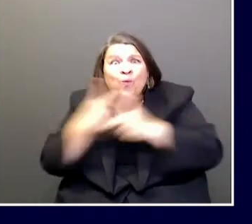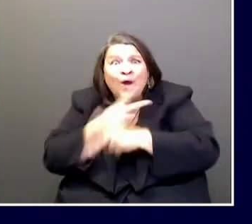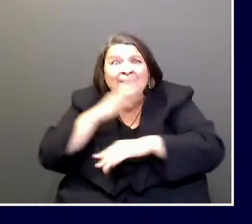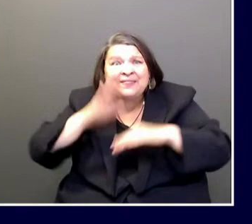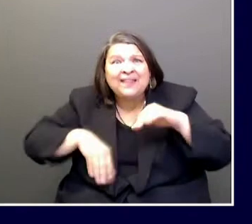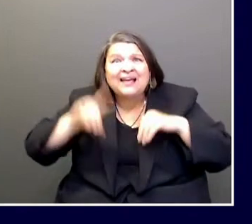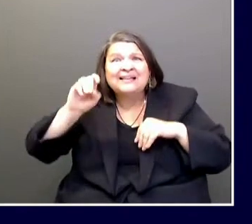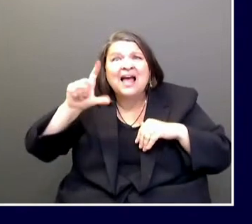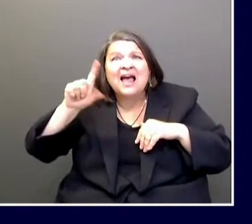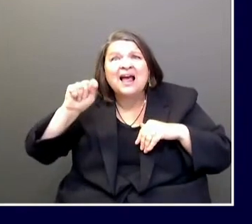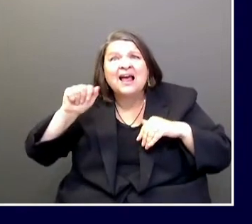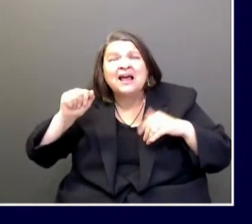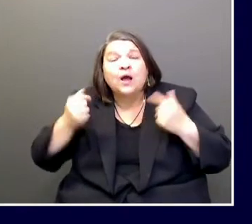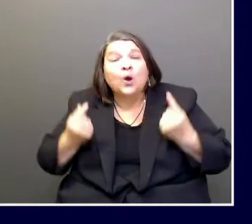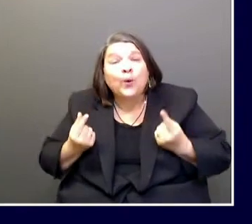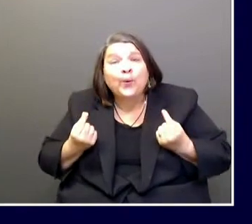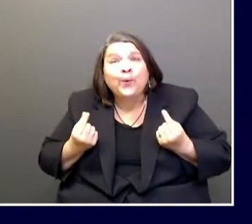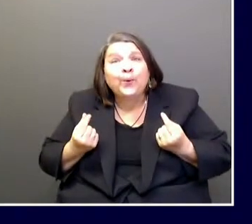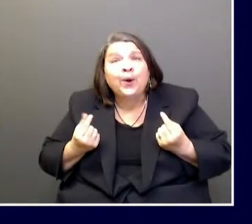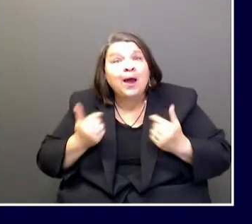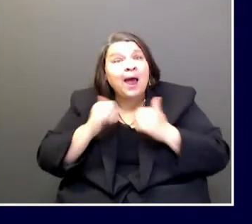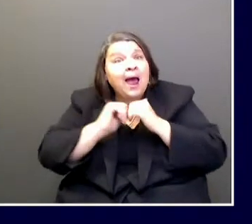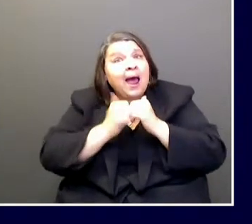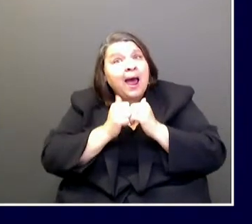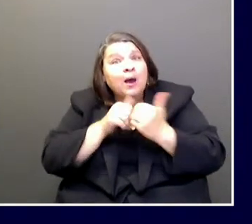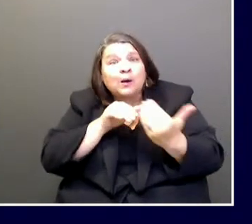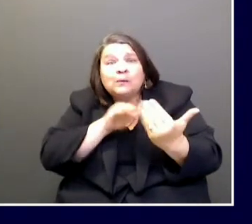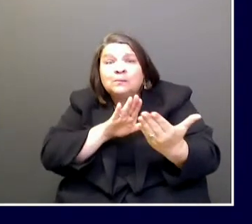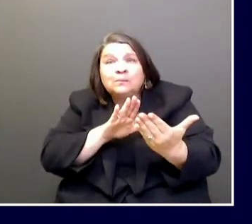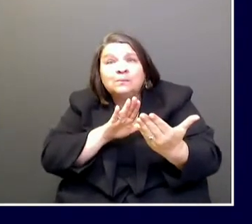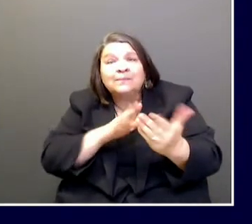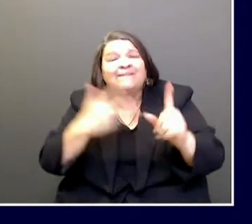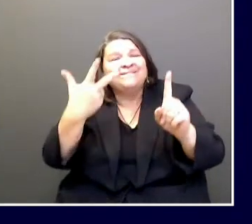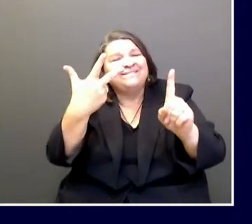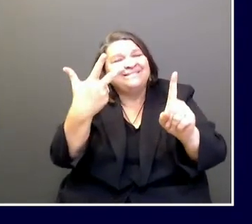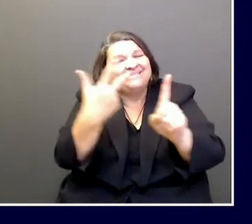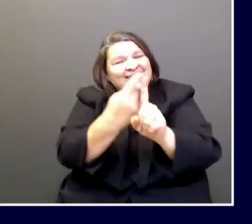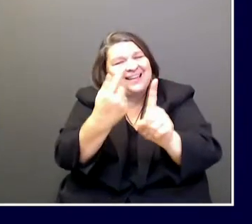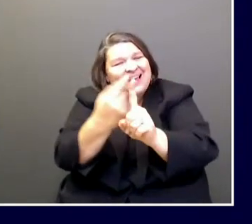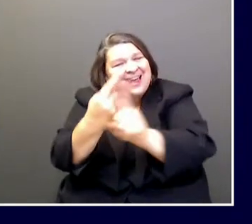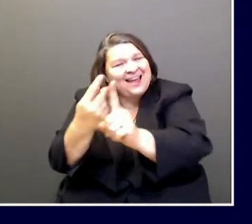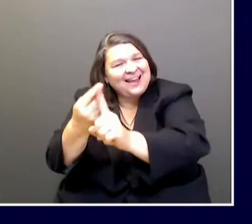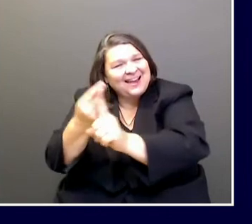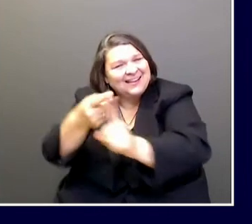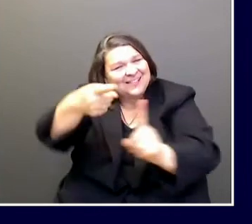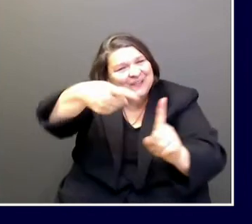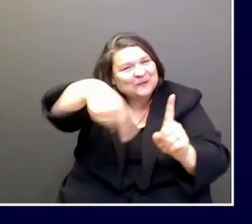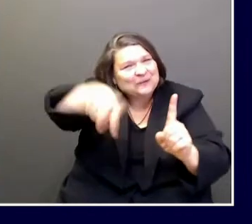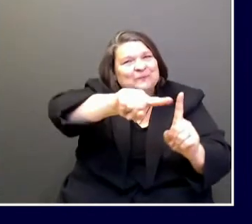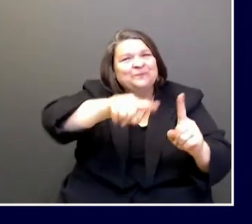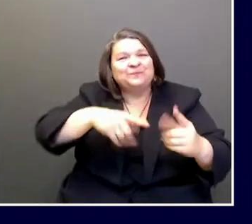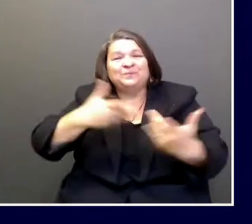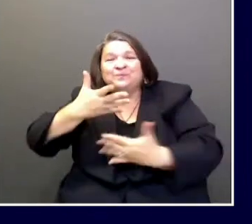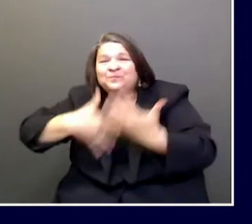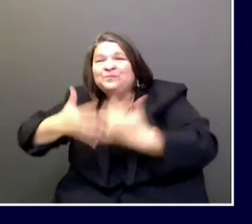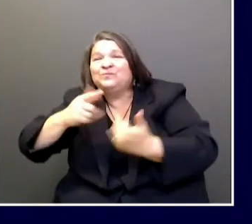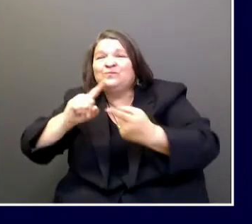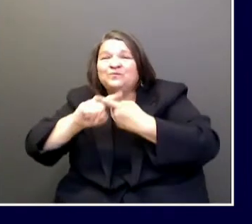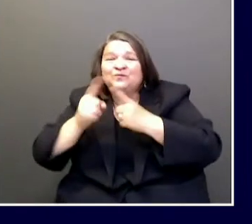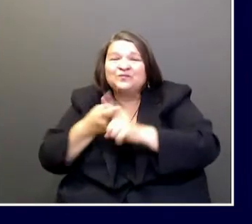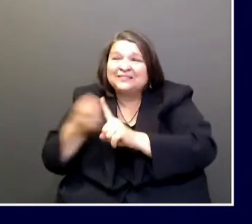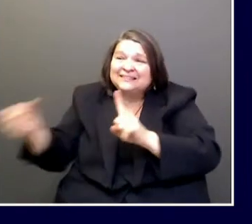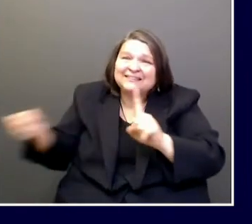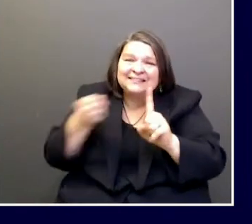get vaccinated, talk to a friend of yours who's not been vaccinated, share your experience with them, and try to get them on board too. I